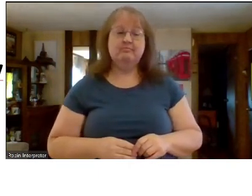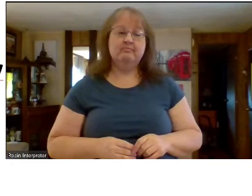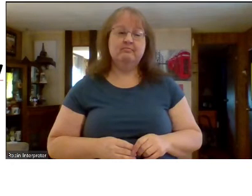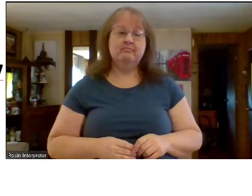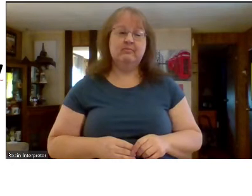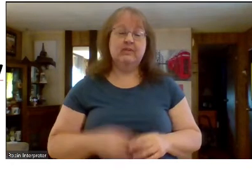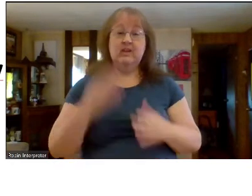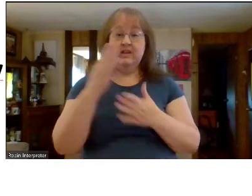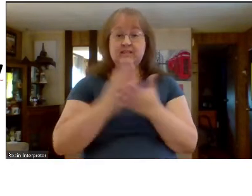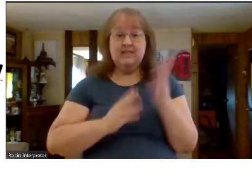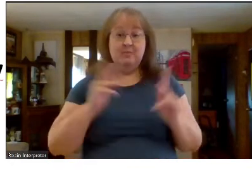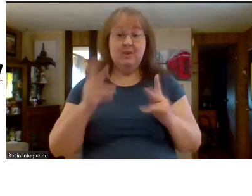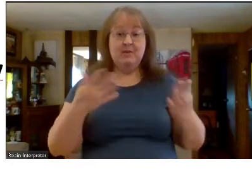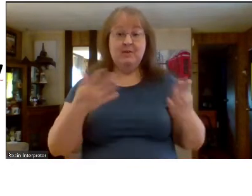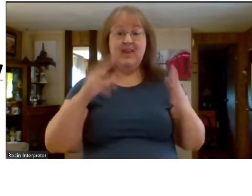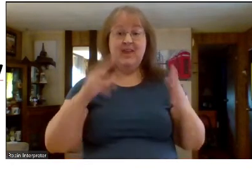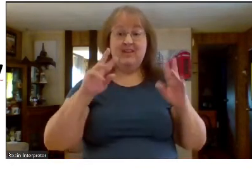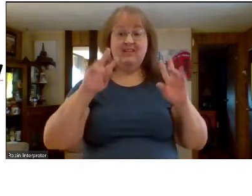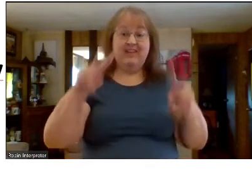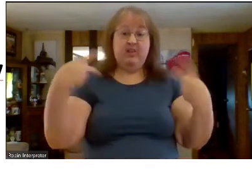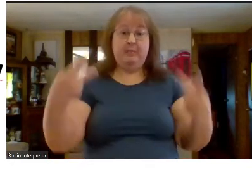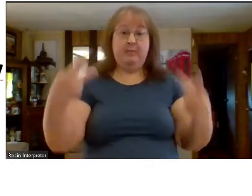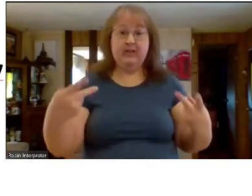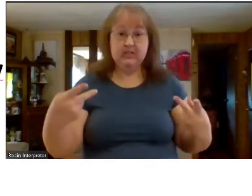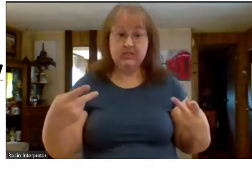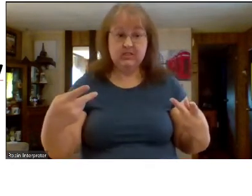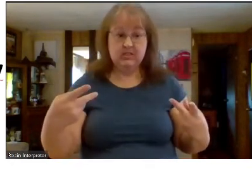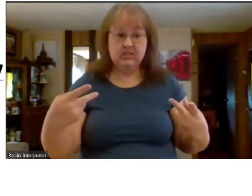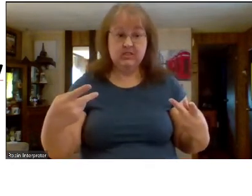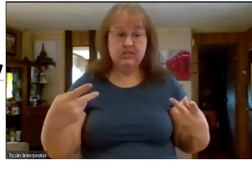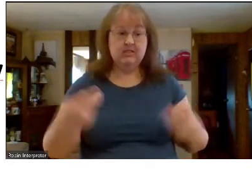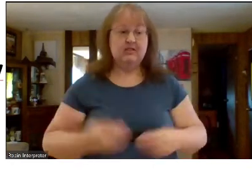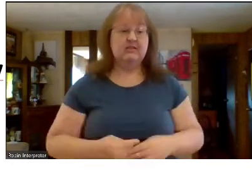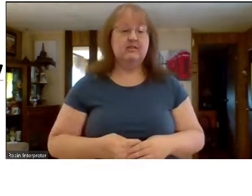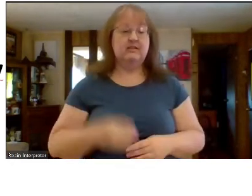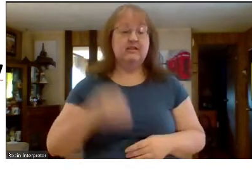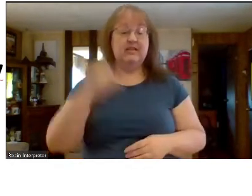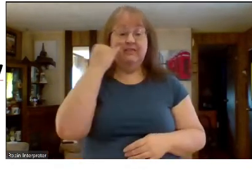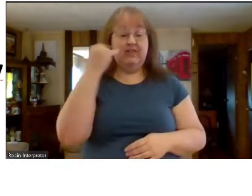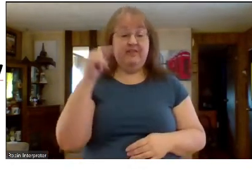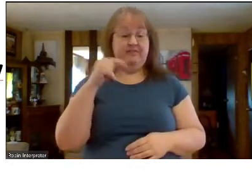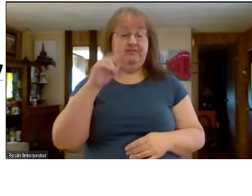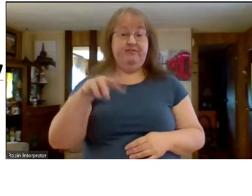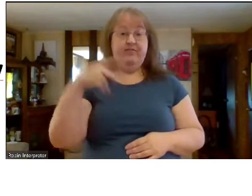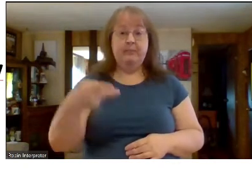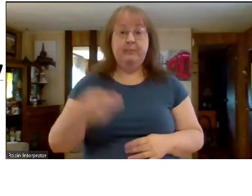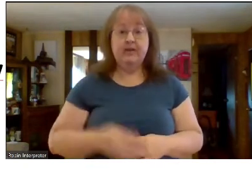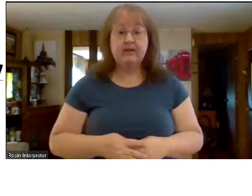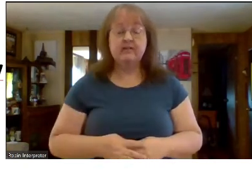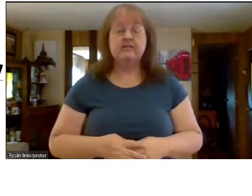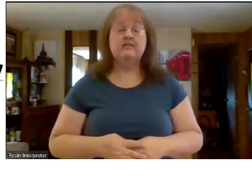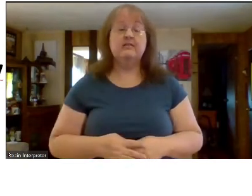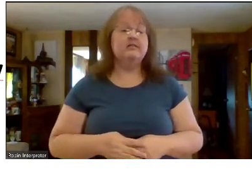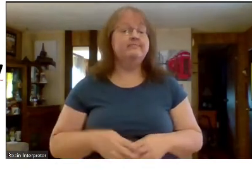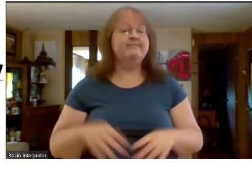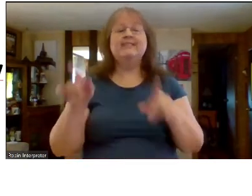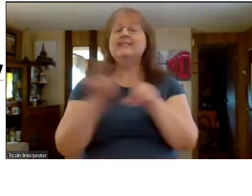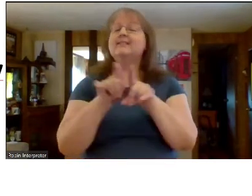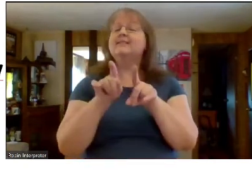works. Okay. You might also see some people flip it in another way, where if they flip this one,